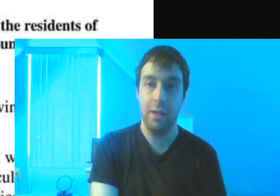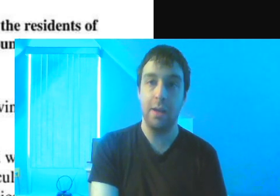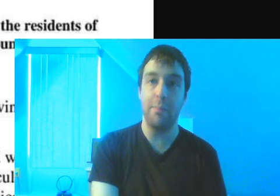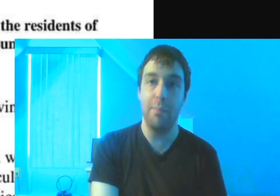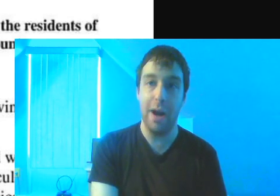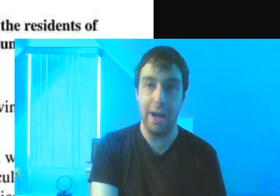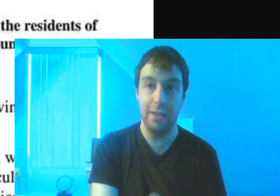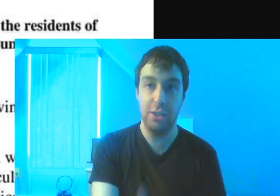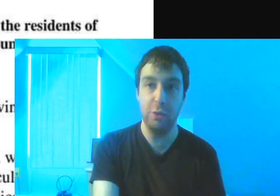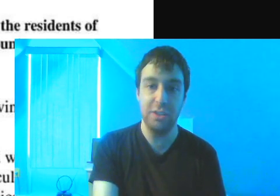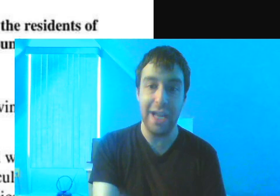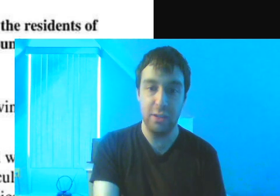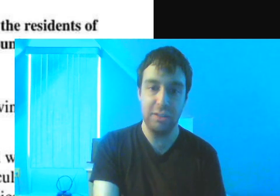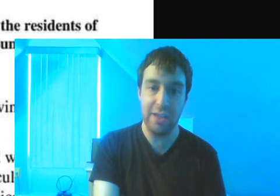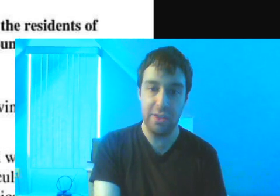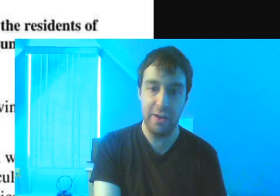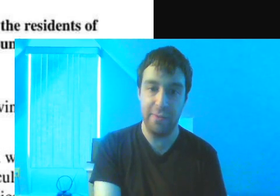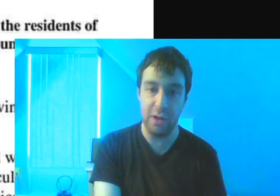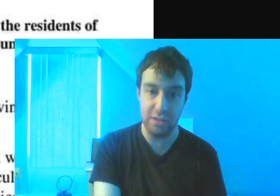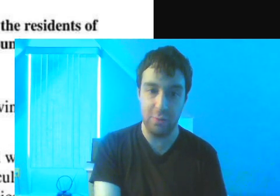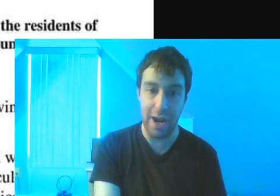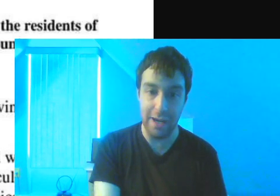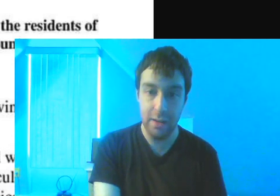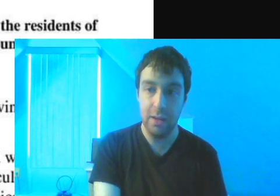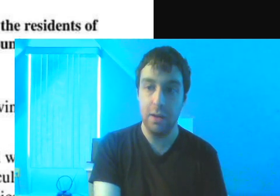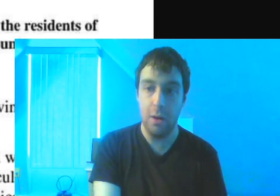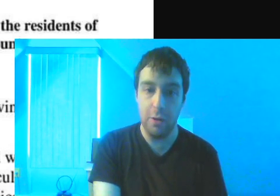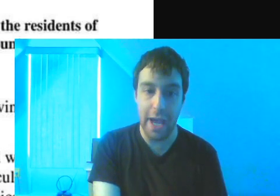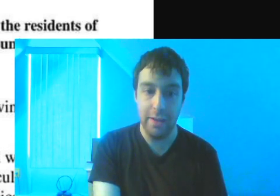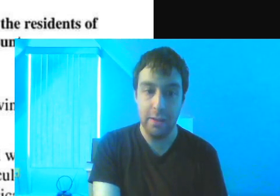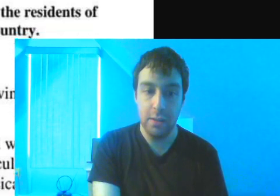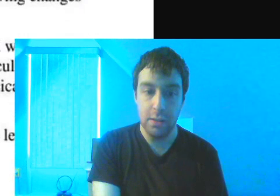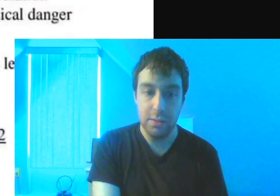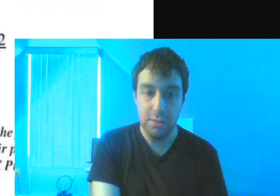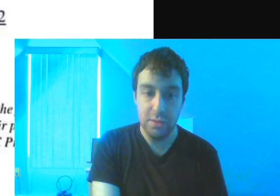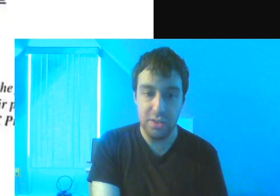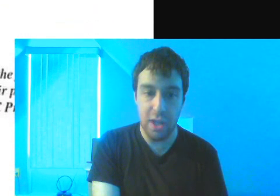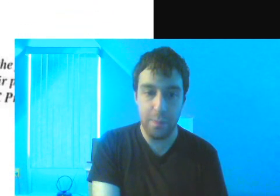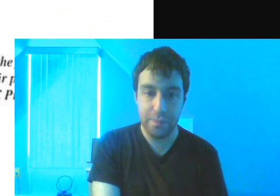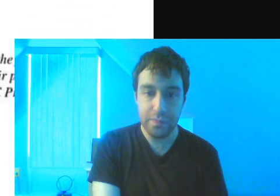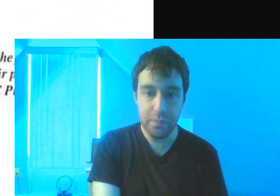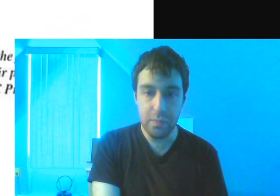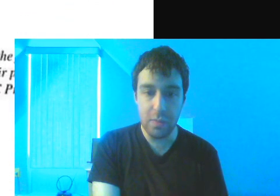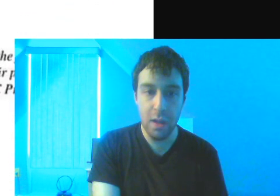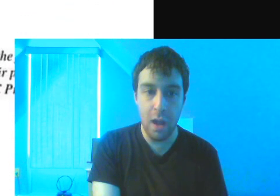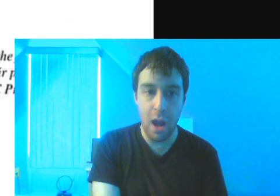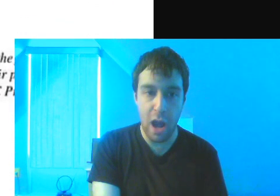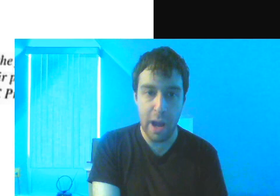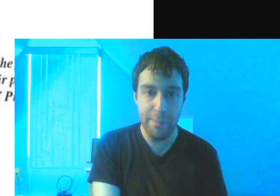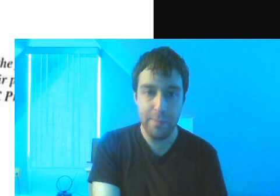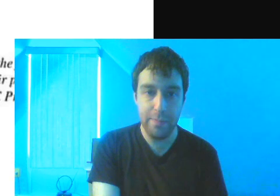on Tuesday the 31st, right? Okay. So,